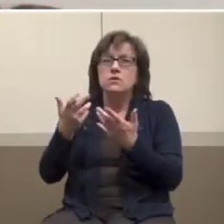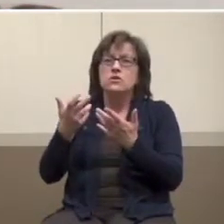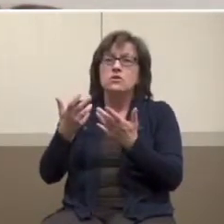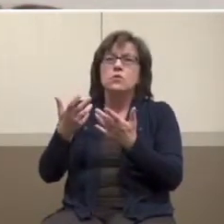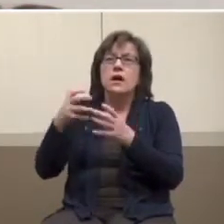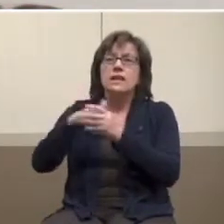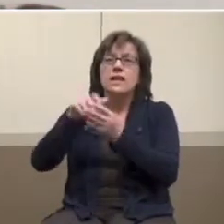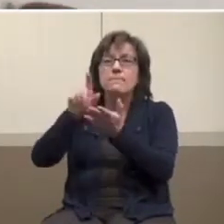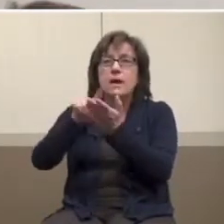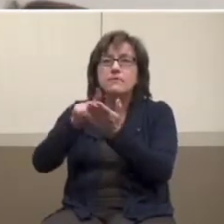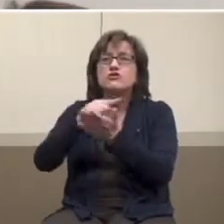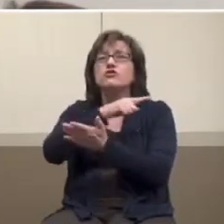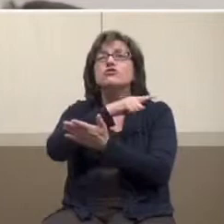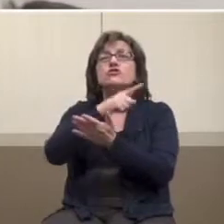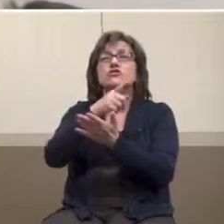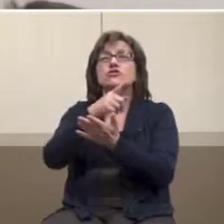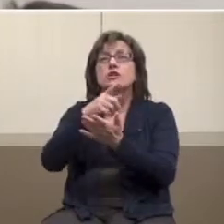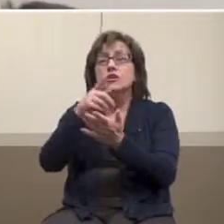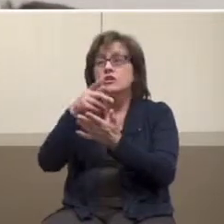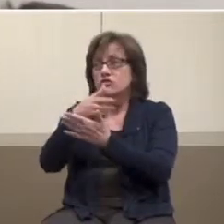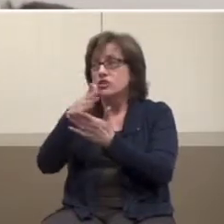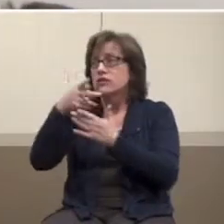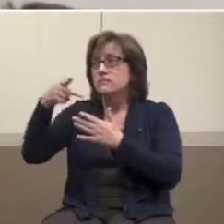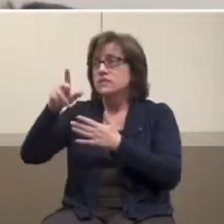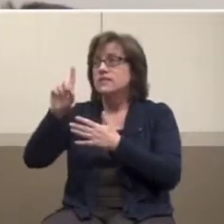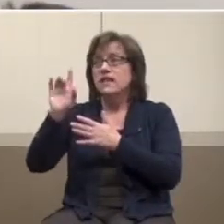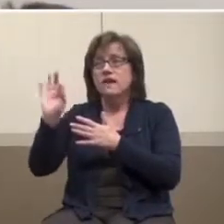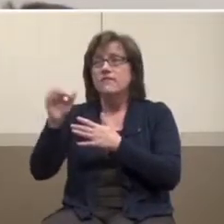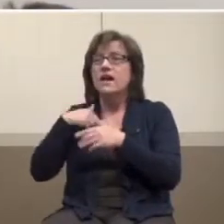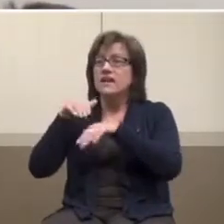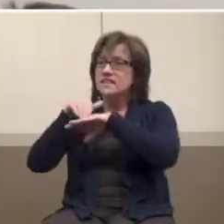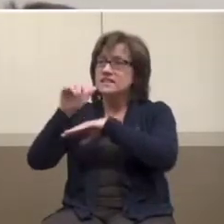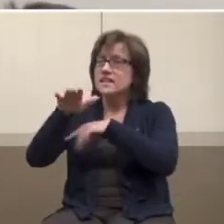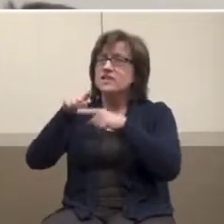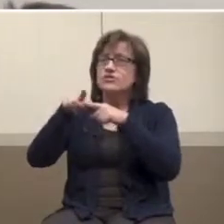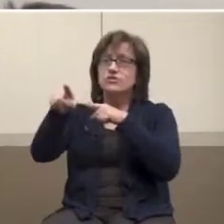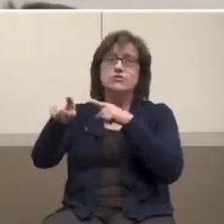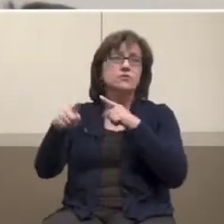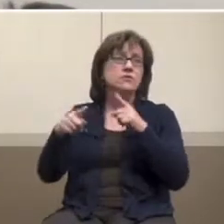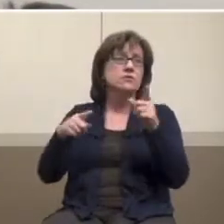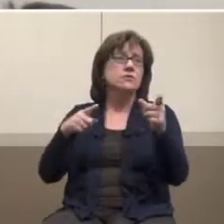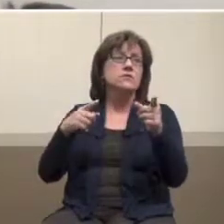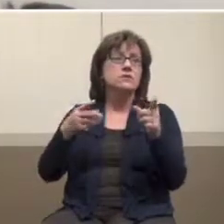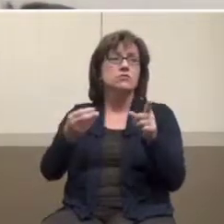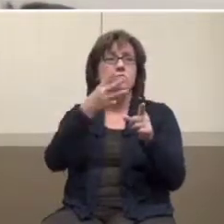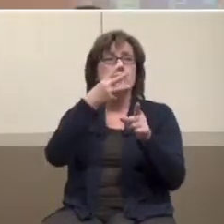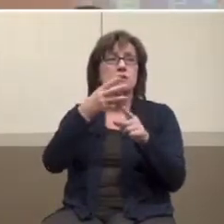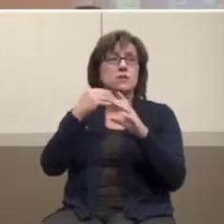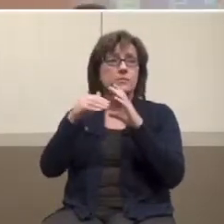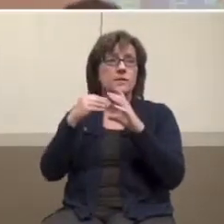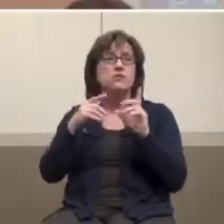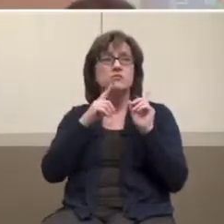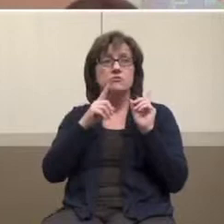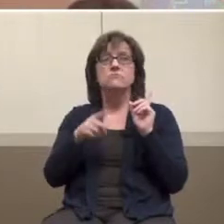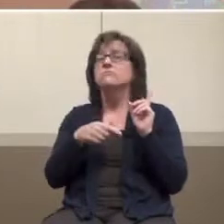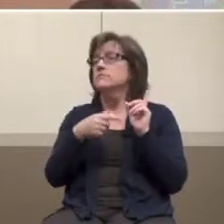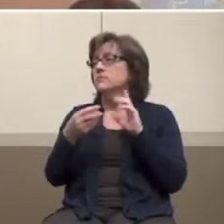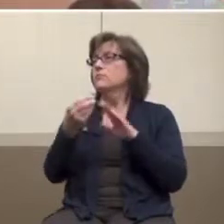Publisher or in PDF, I'll send it to you. If you want something in Publisher that you can change it, can I put my email? Sure.